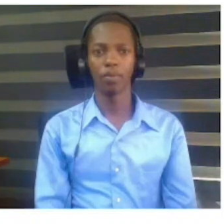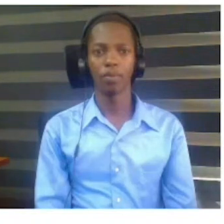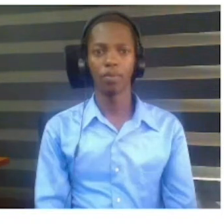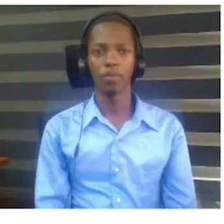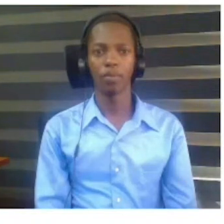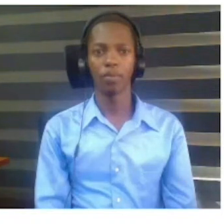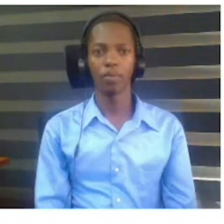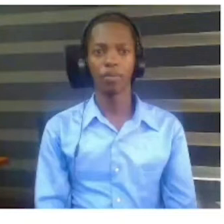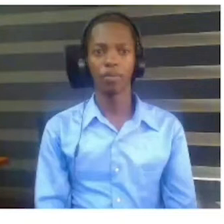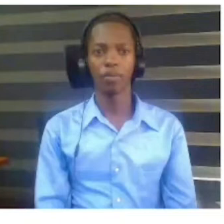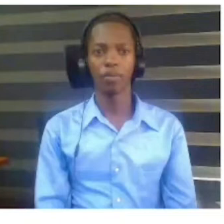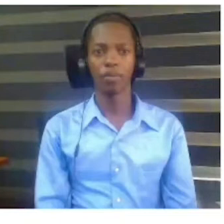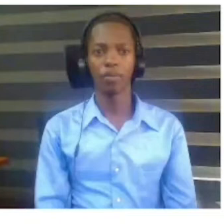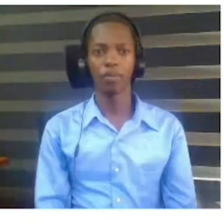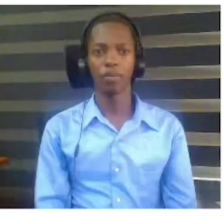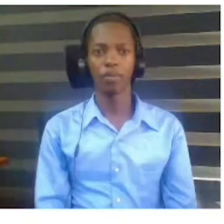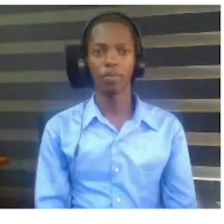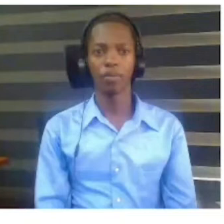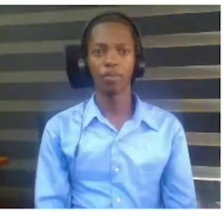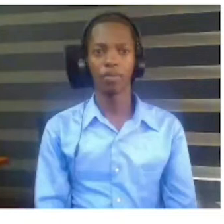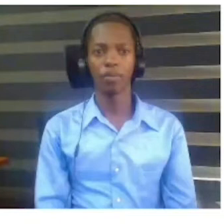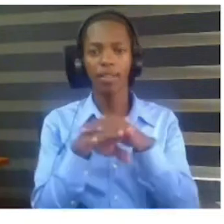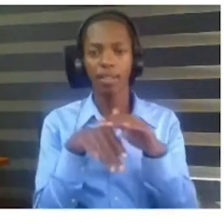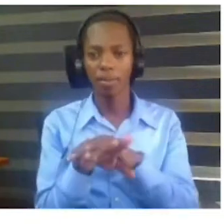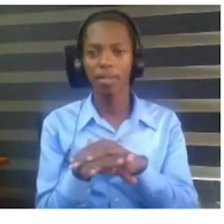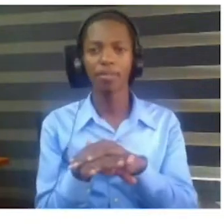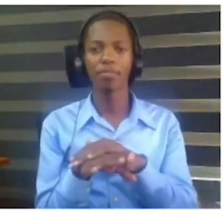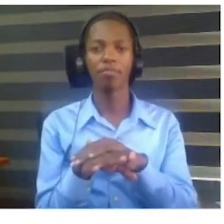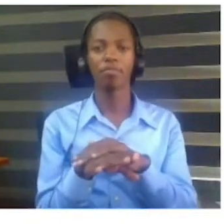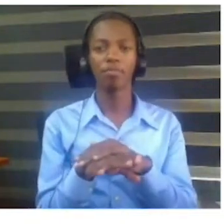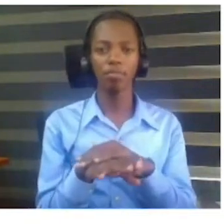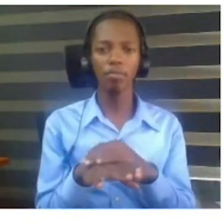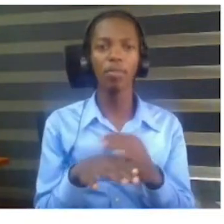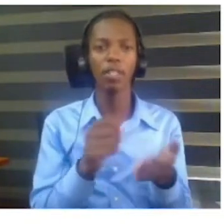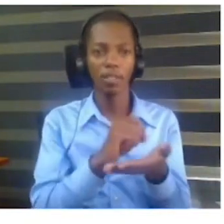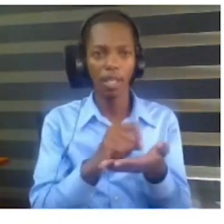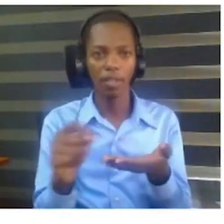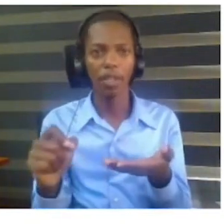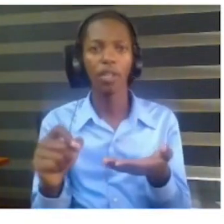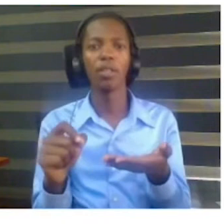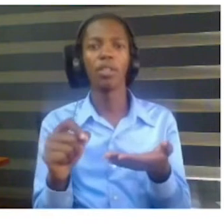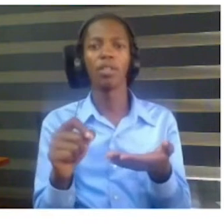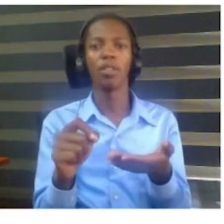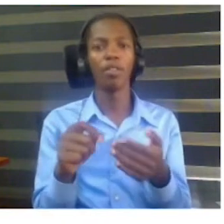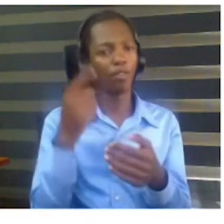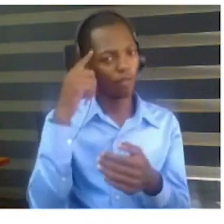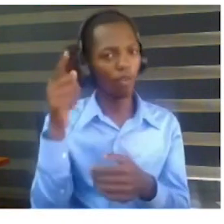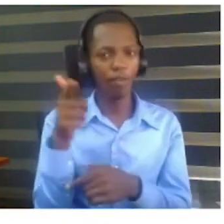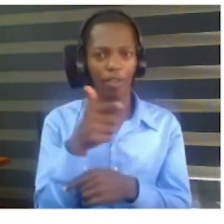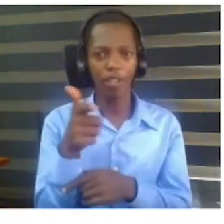for the first time, and it was a long flight from San Francisco to Beijing.